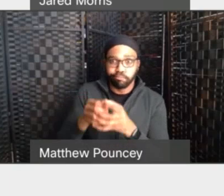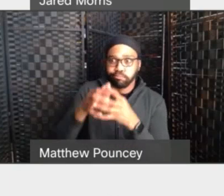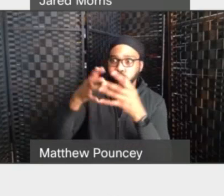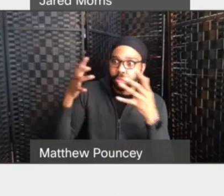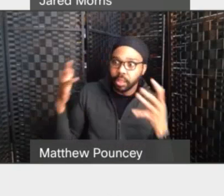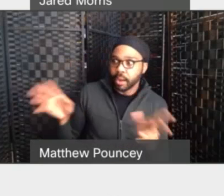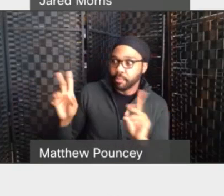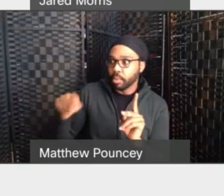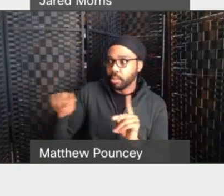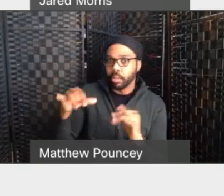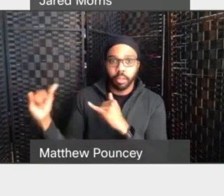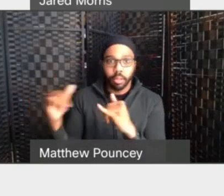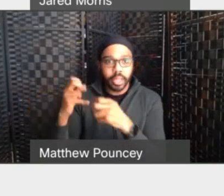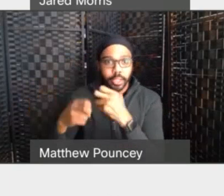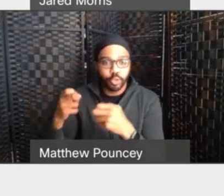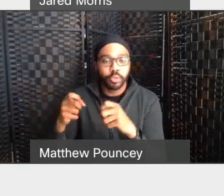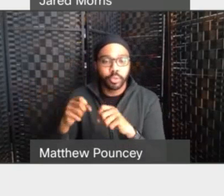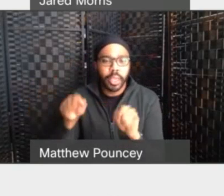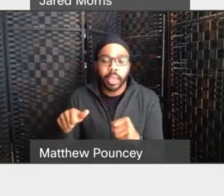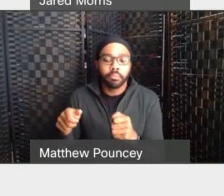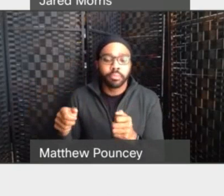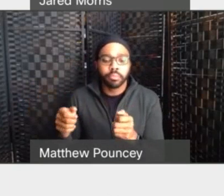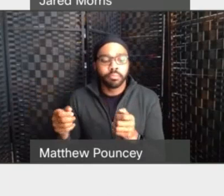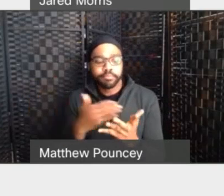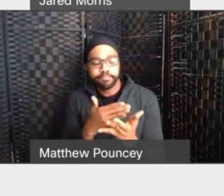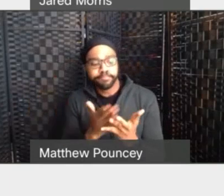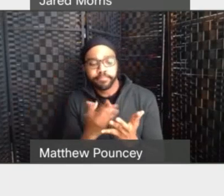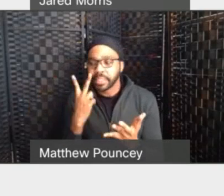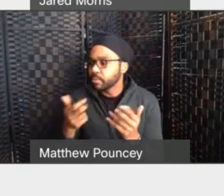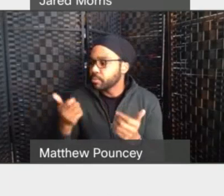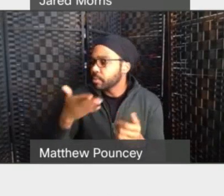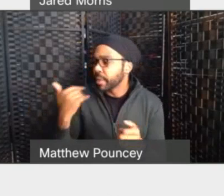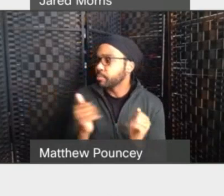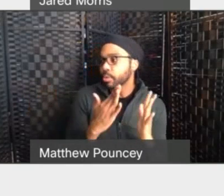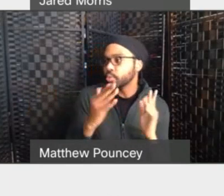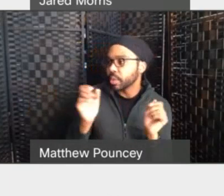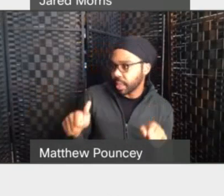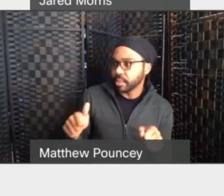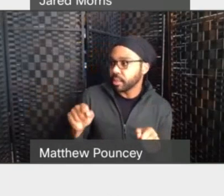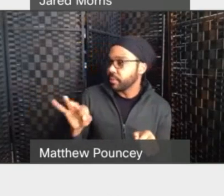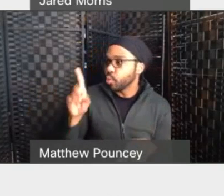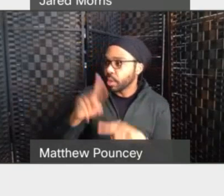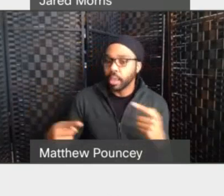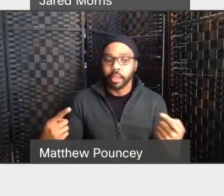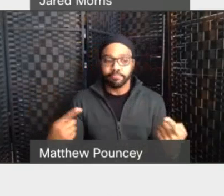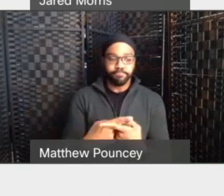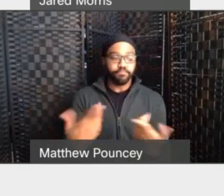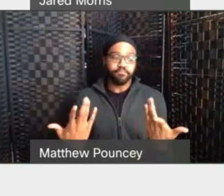this issue. So we can work out some other deal with that if the 9th and 10th are not conducive to the quarantine.